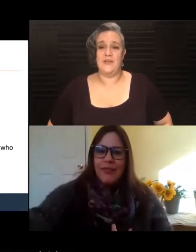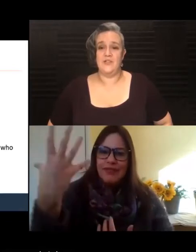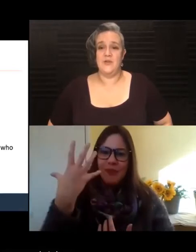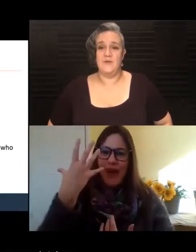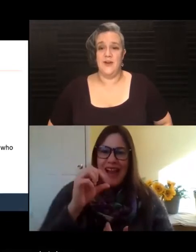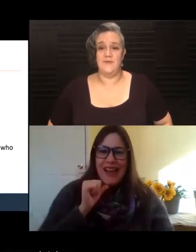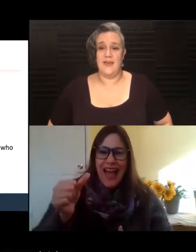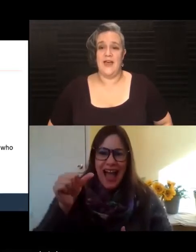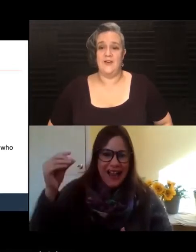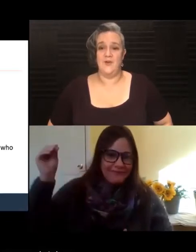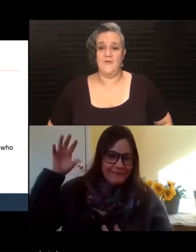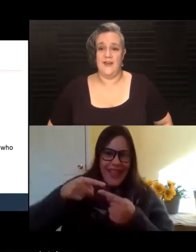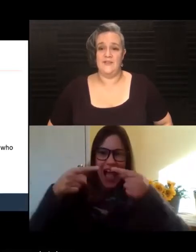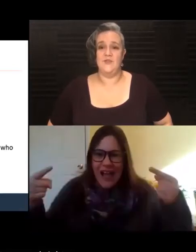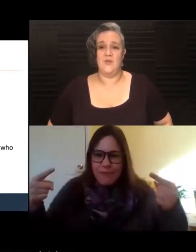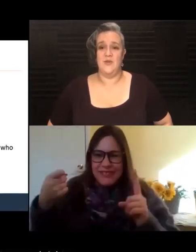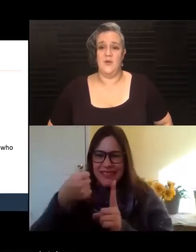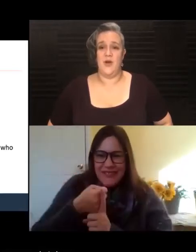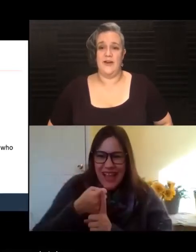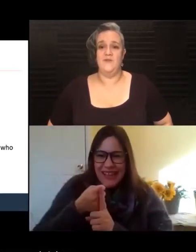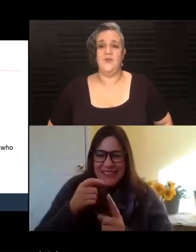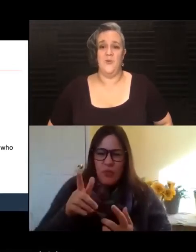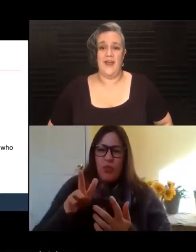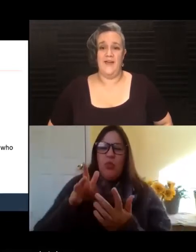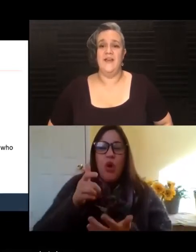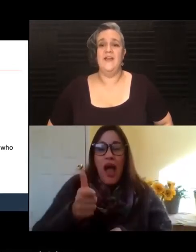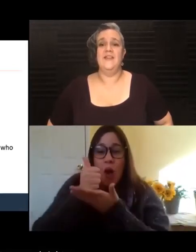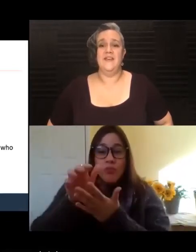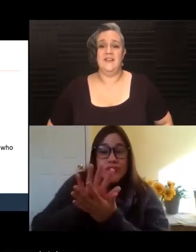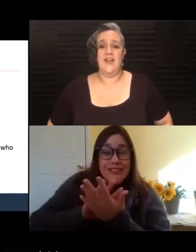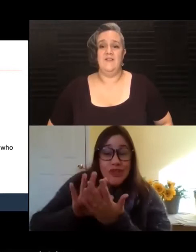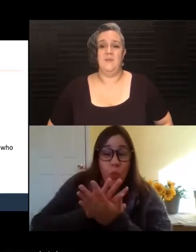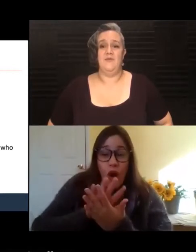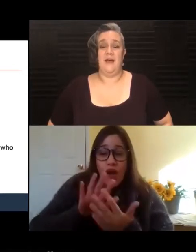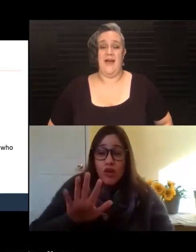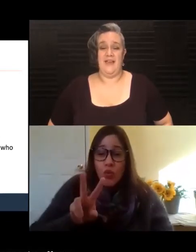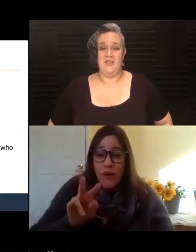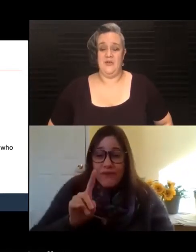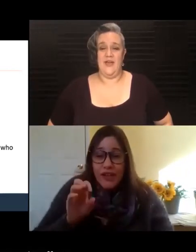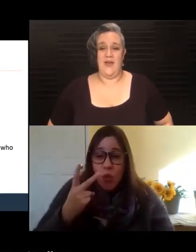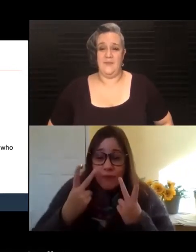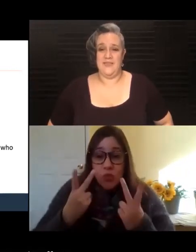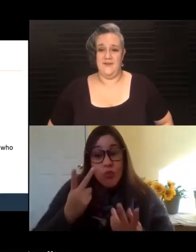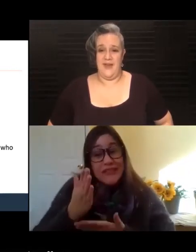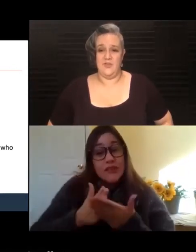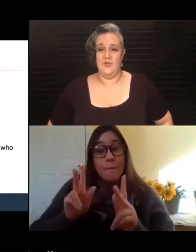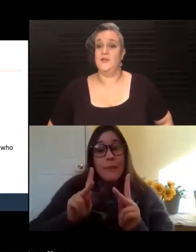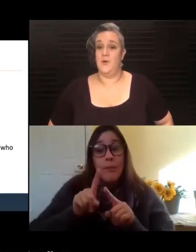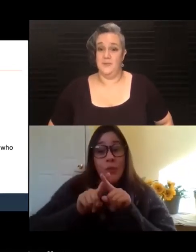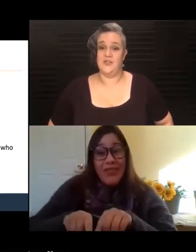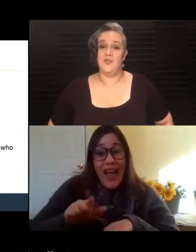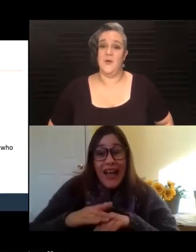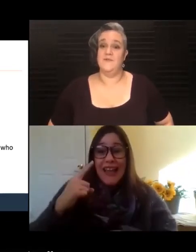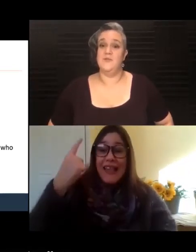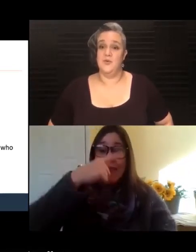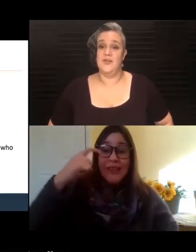the room, to make sure that you have enough lighting on your face so that you are bright enough. You don't want to have the light coming from behind you to have the opposite effect. You also